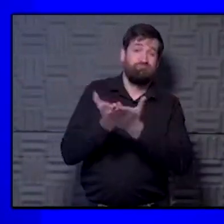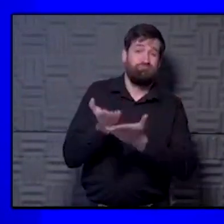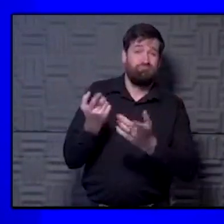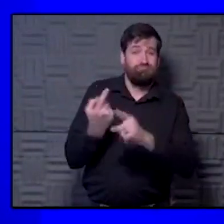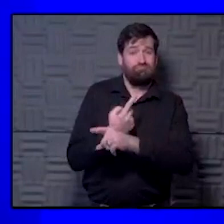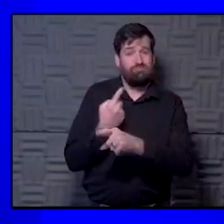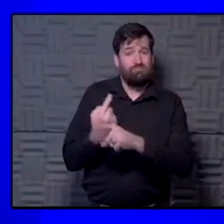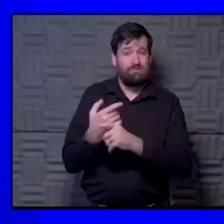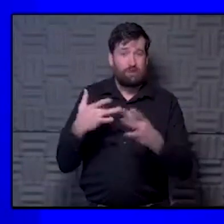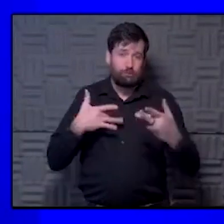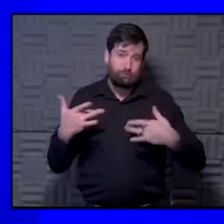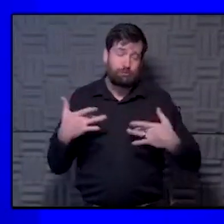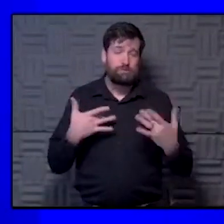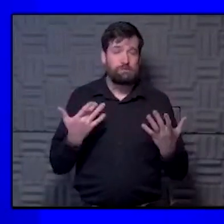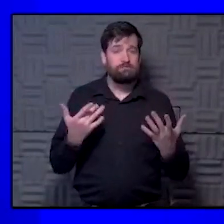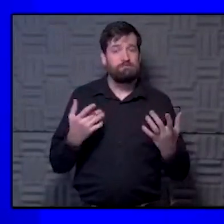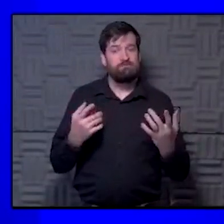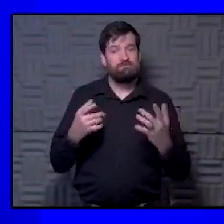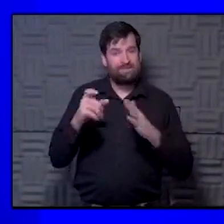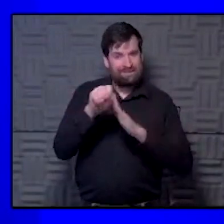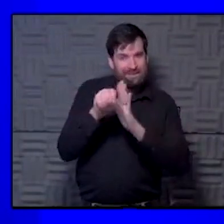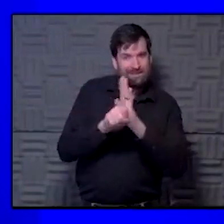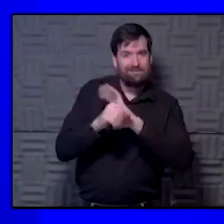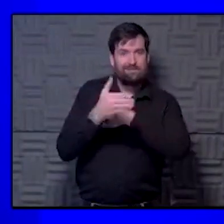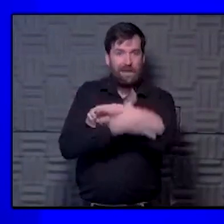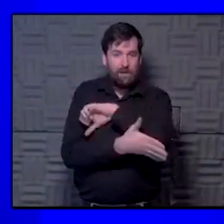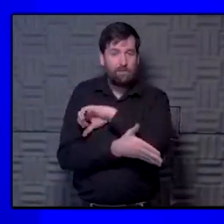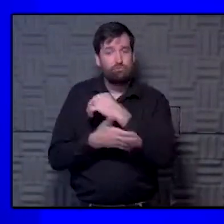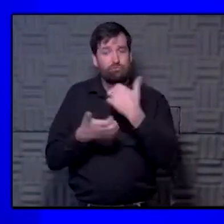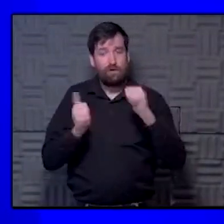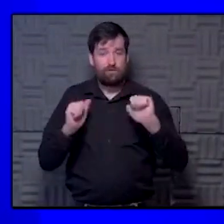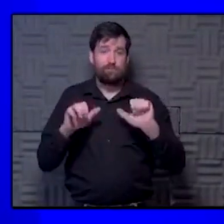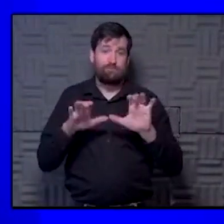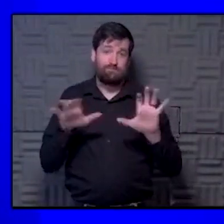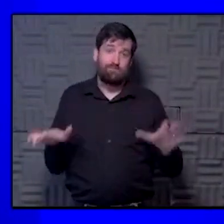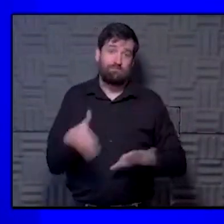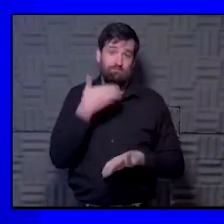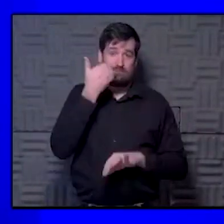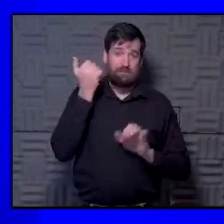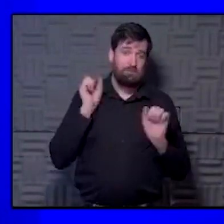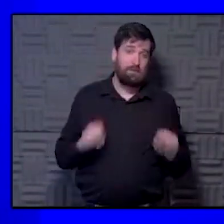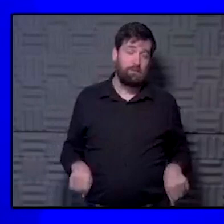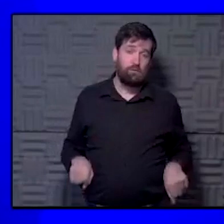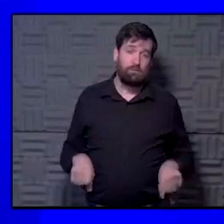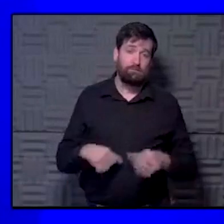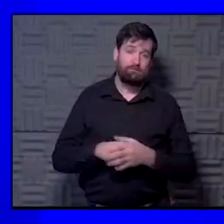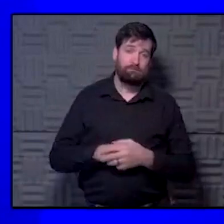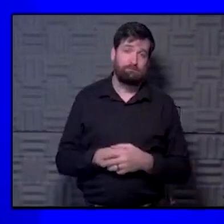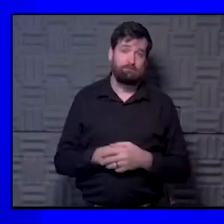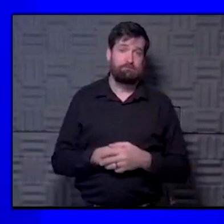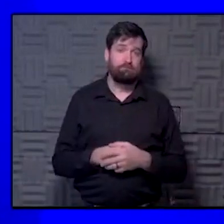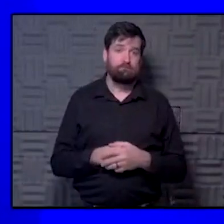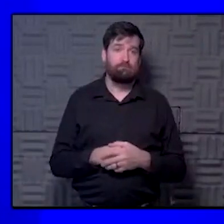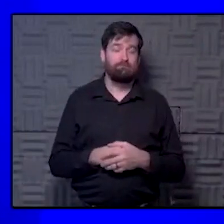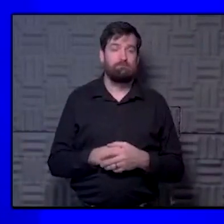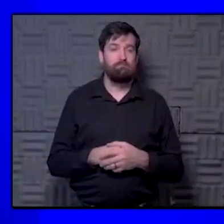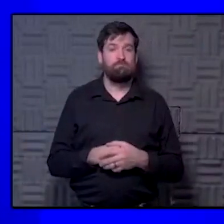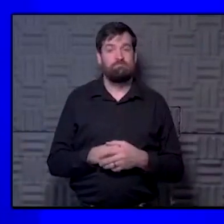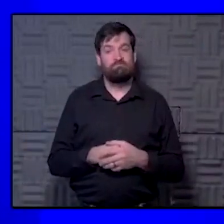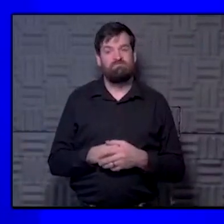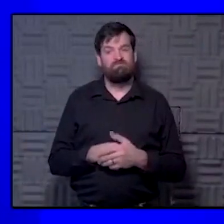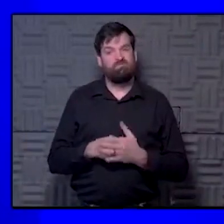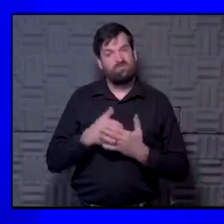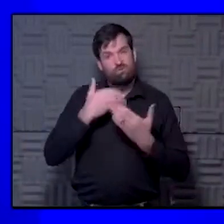of different ways, and states and counties are trying to deal with this the best way they can, and they're making